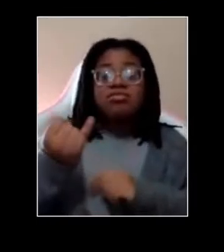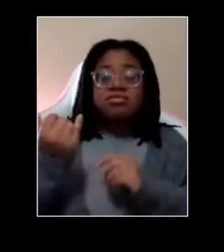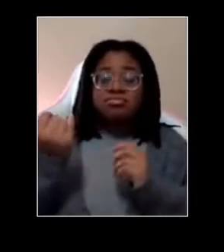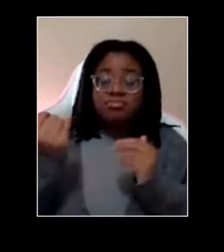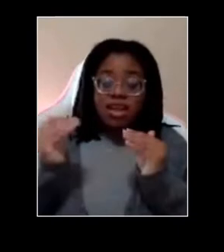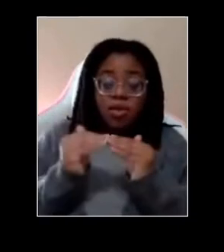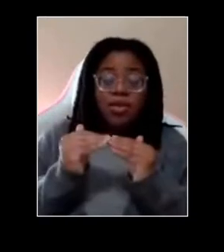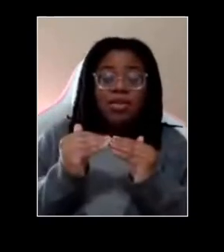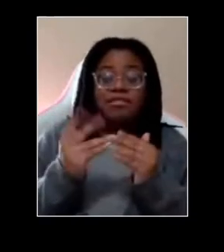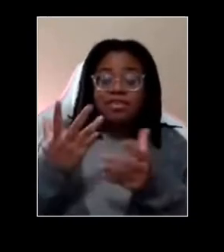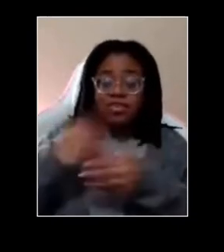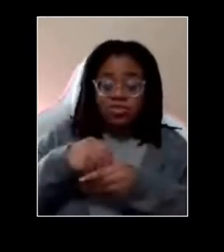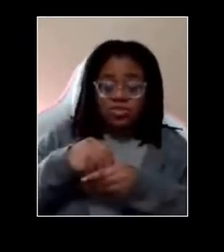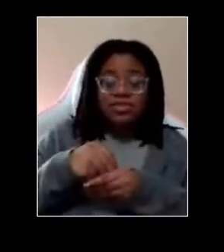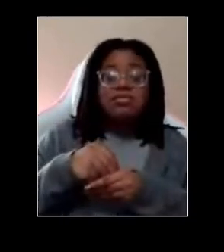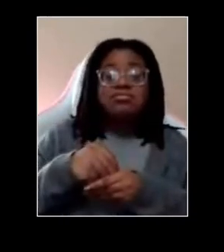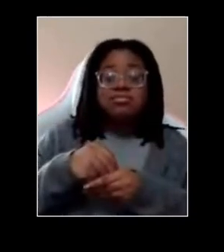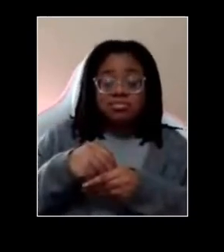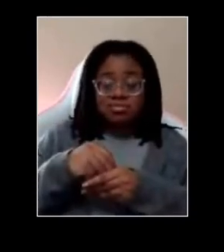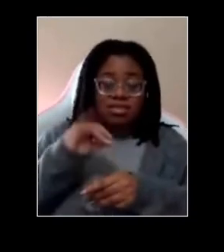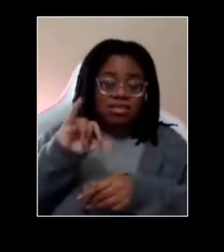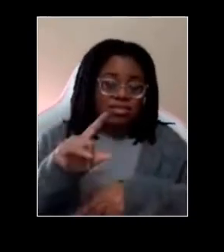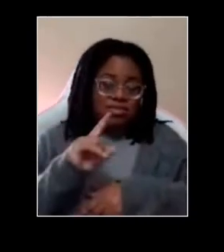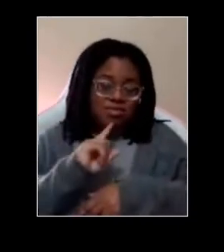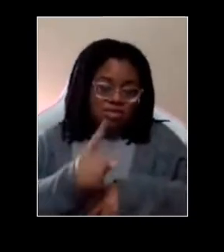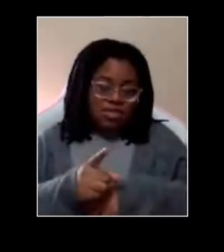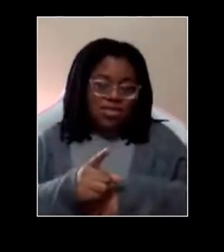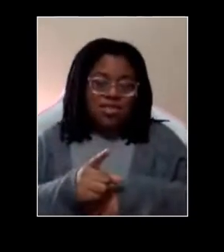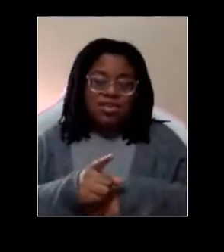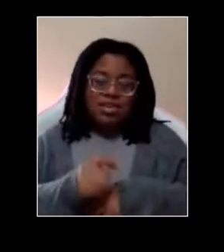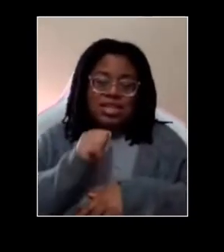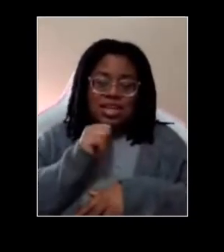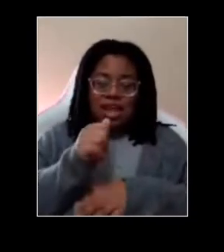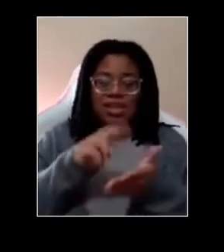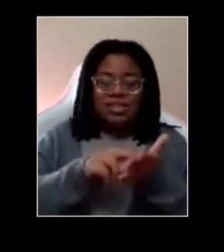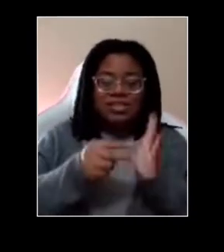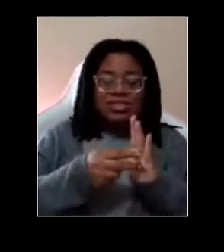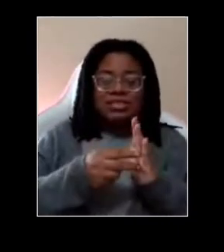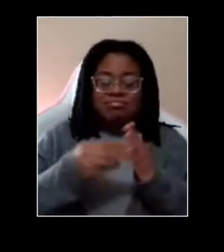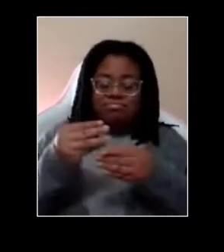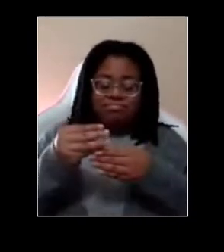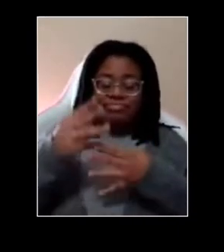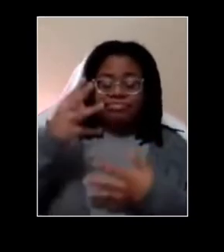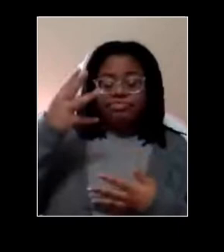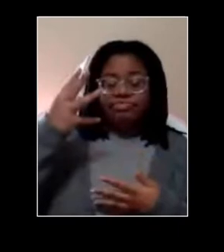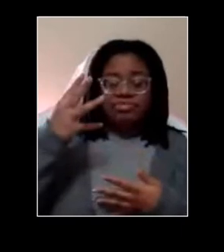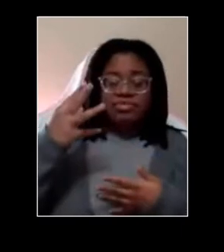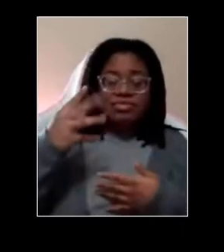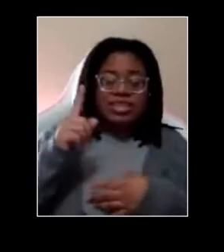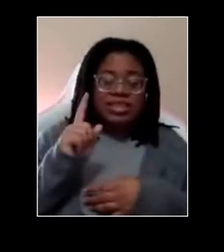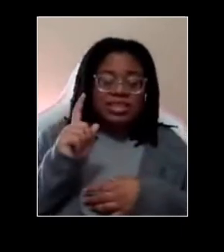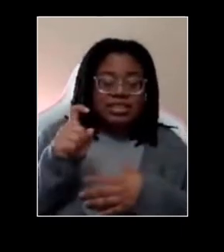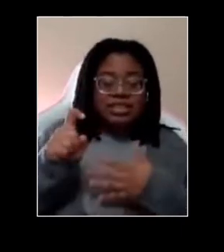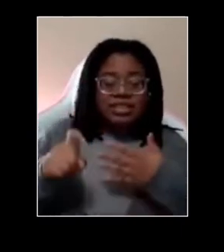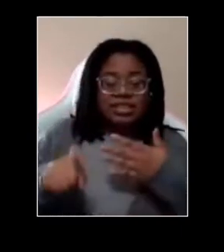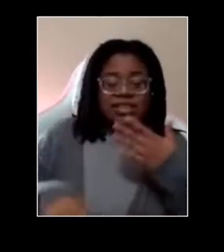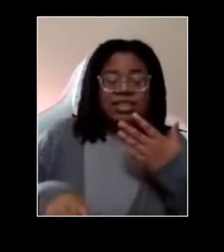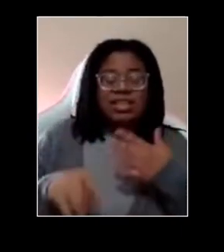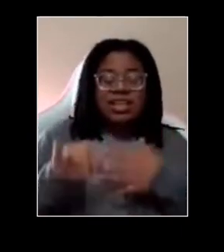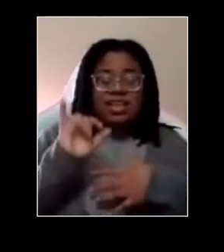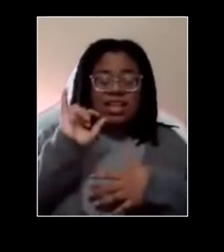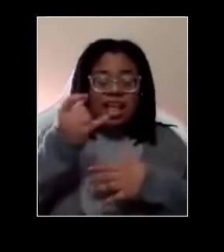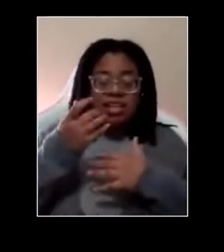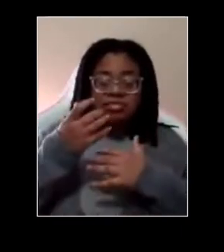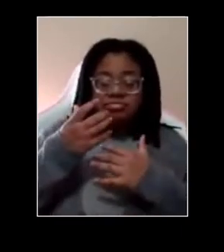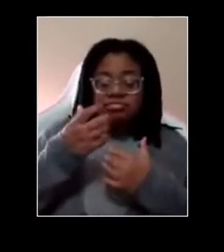and inclusiveness. This isn't intended to be an exhaustive list of those parameters that might contribute